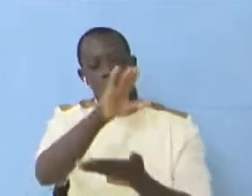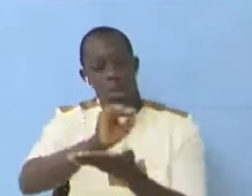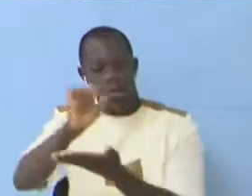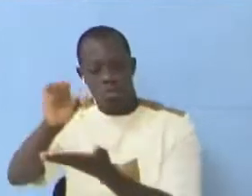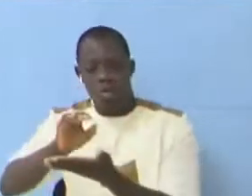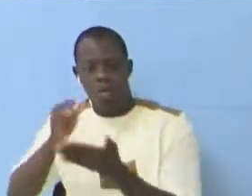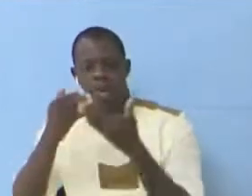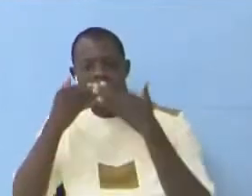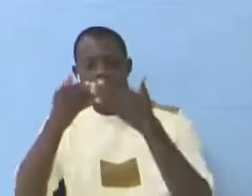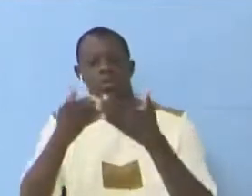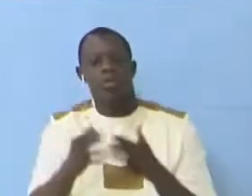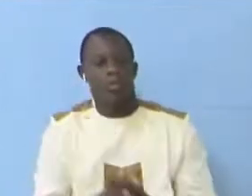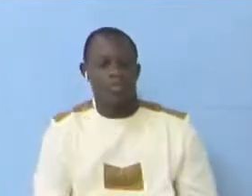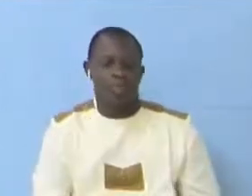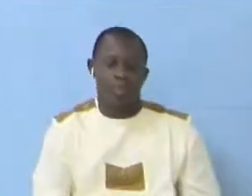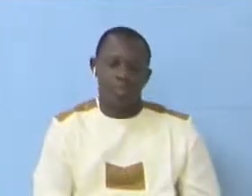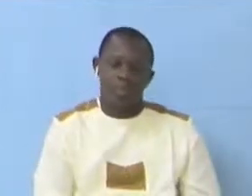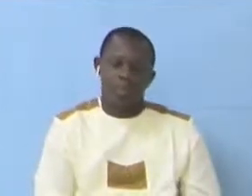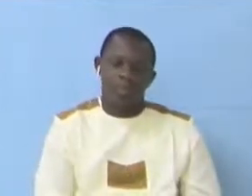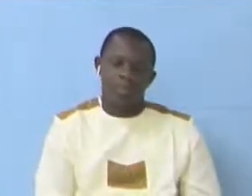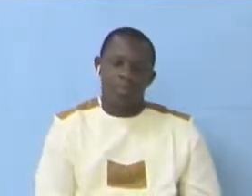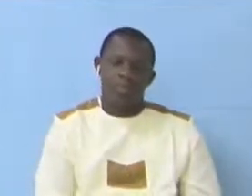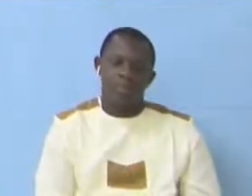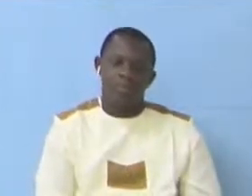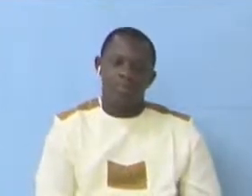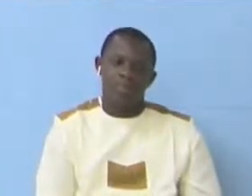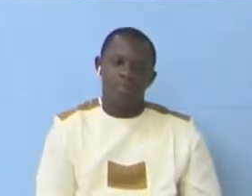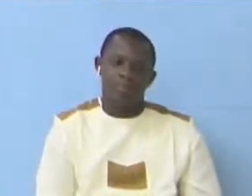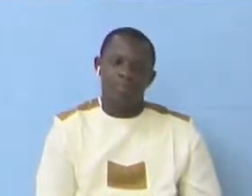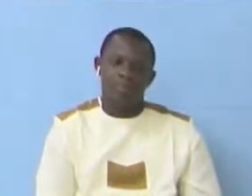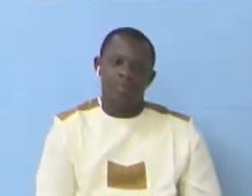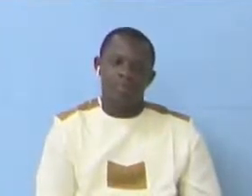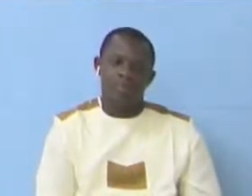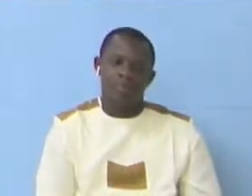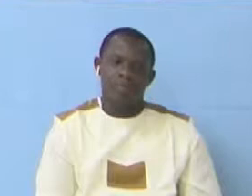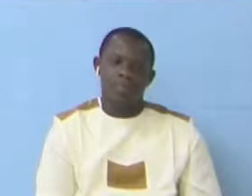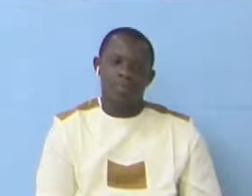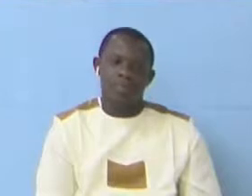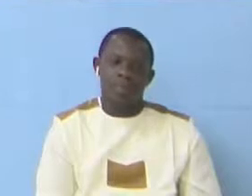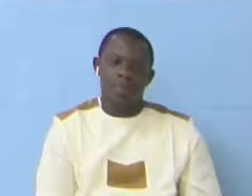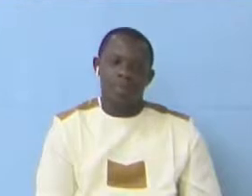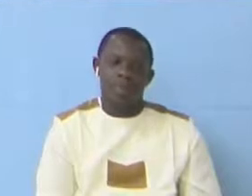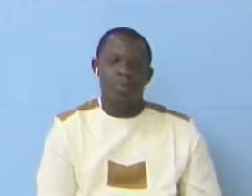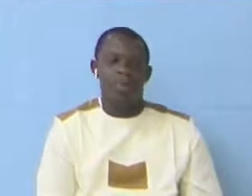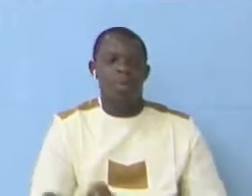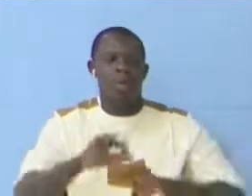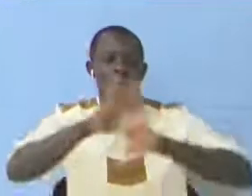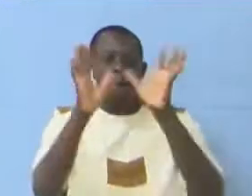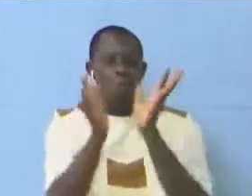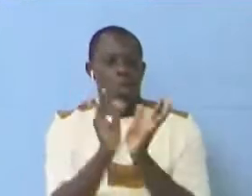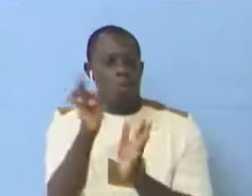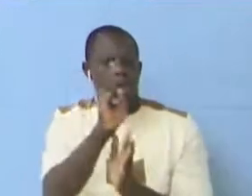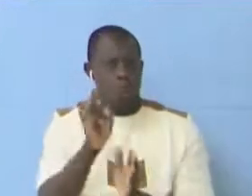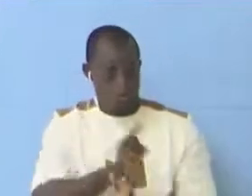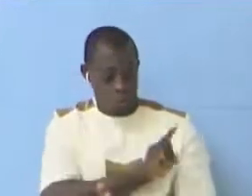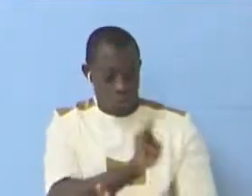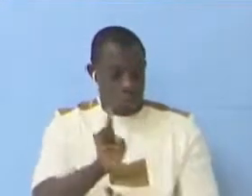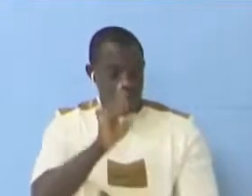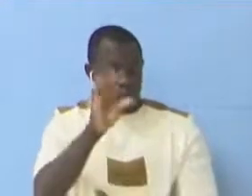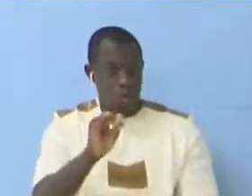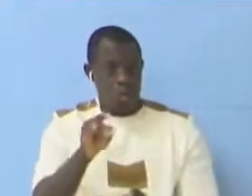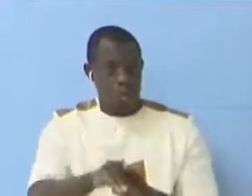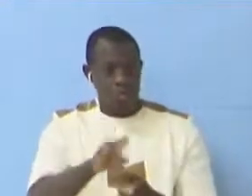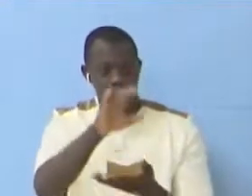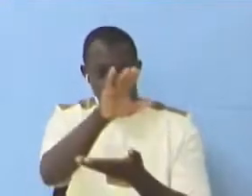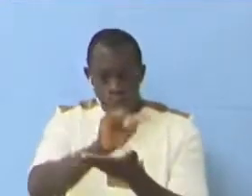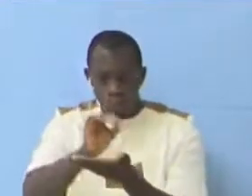lepp lo xamné muy jël ci wali sétal kal lu jëm ci mbiri liggéey service. All we do was to collect intelligence. Lepp